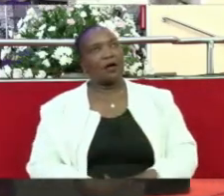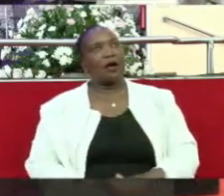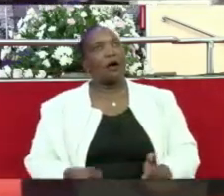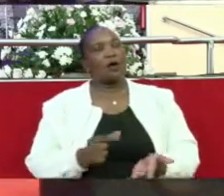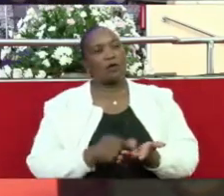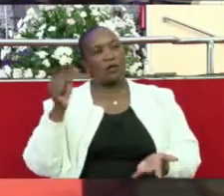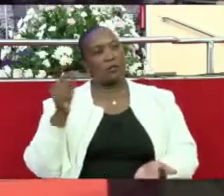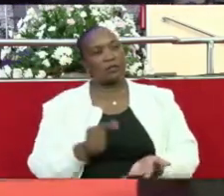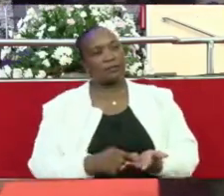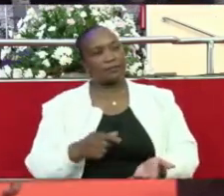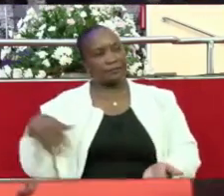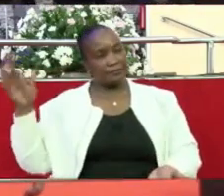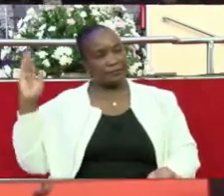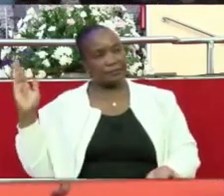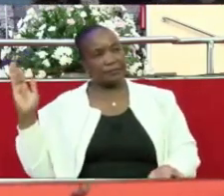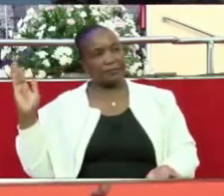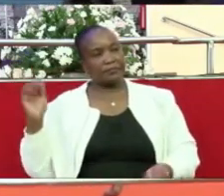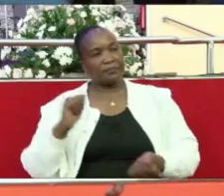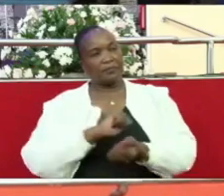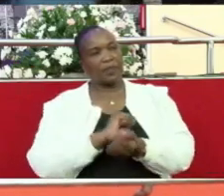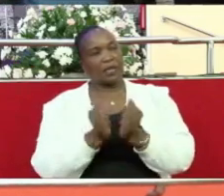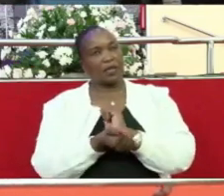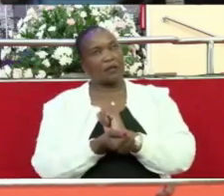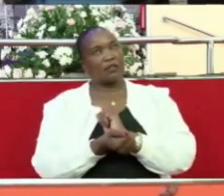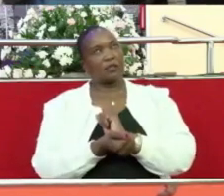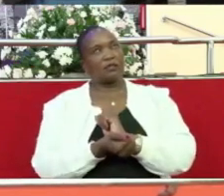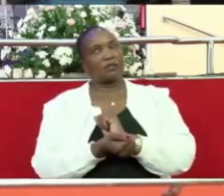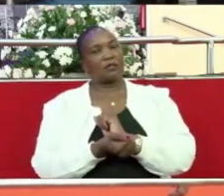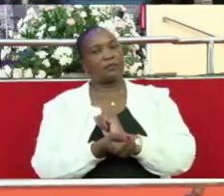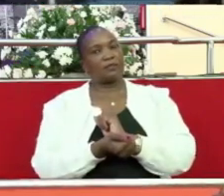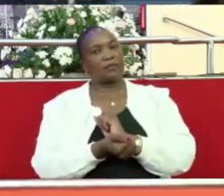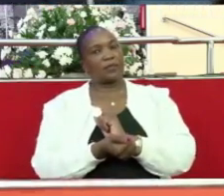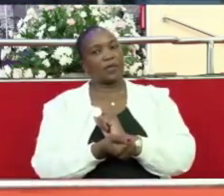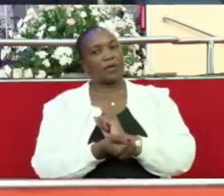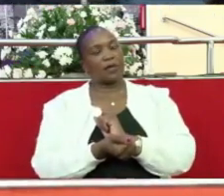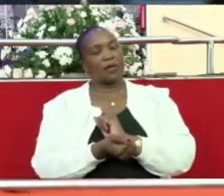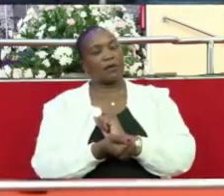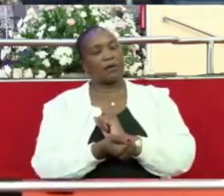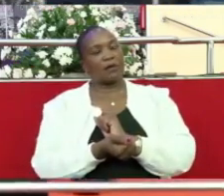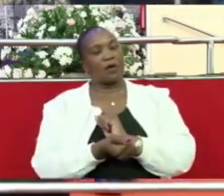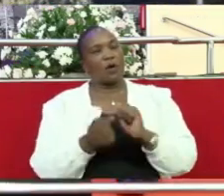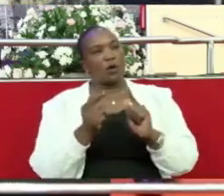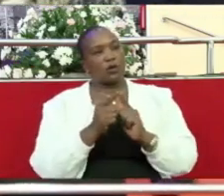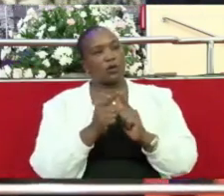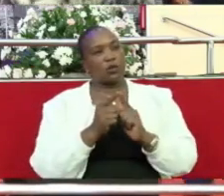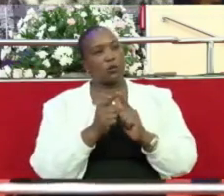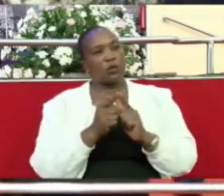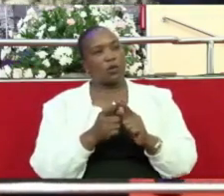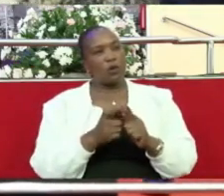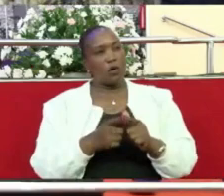us, and it becomes an operational grace that is able to fight your